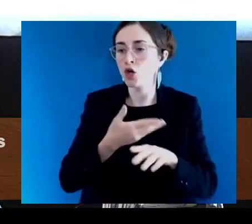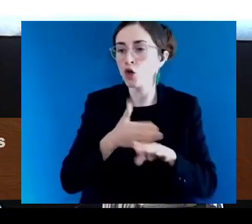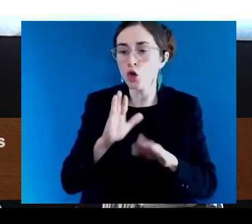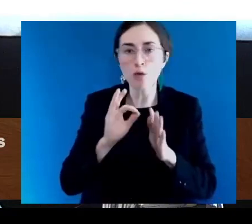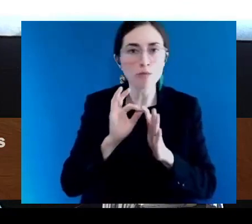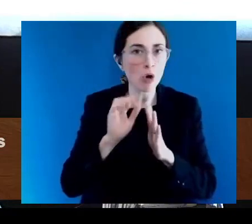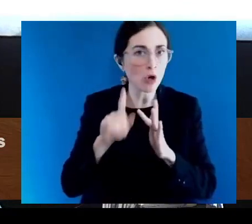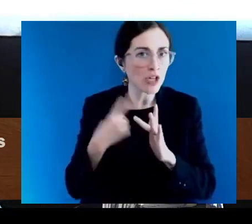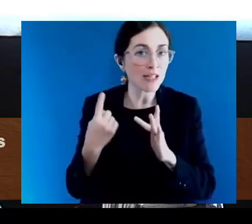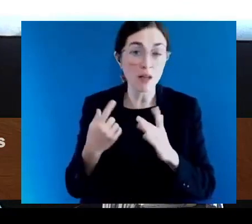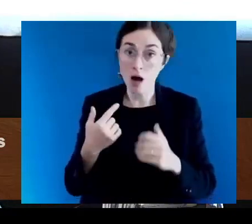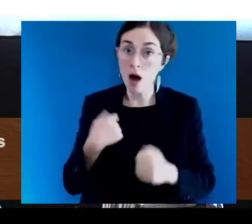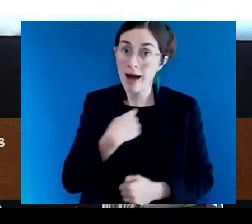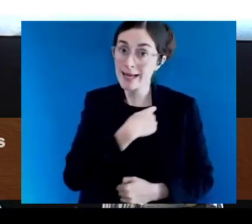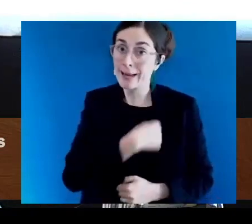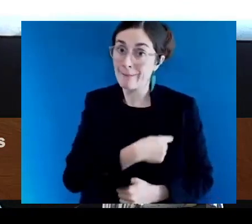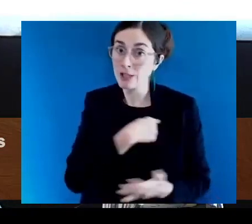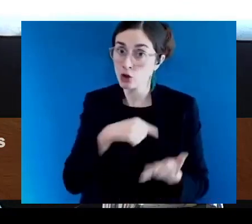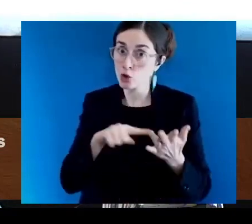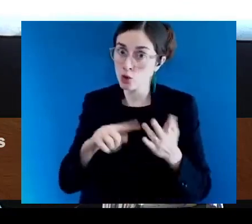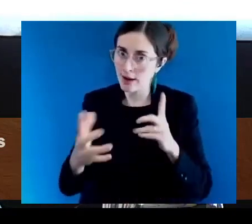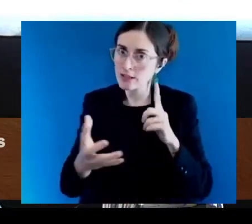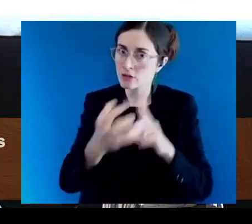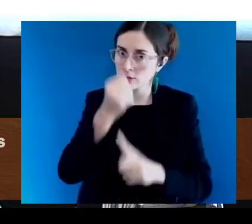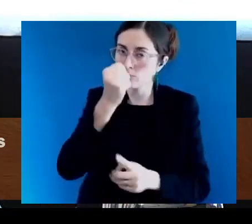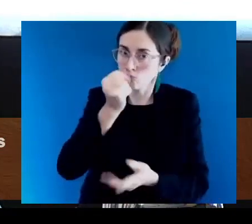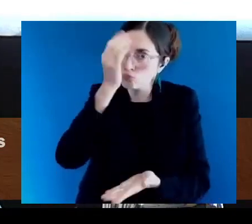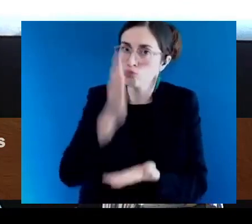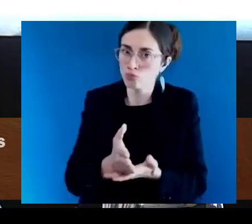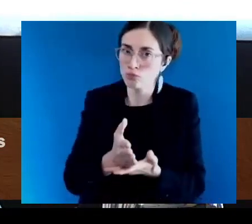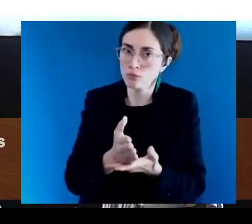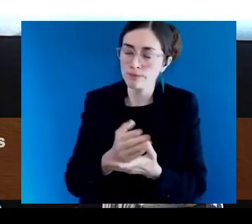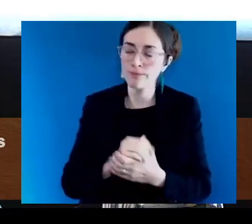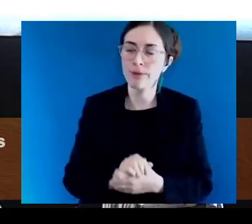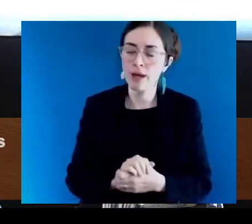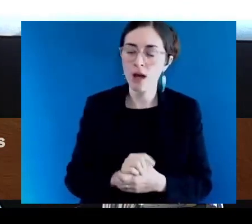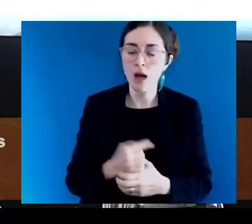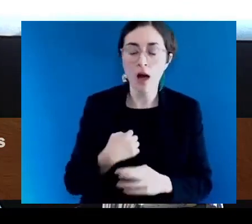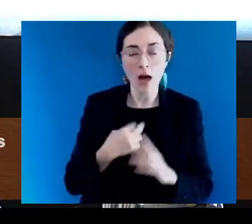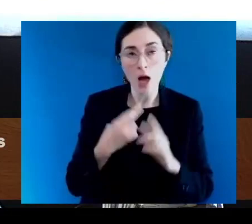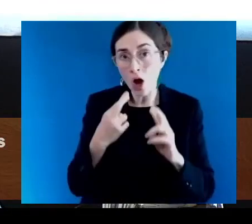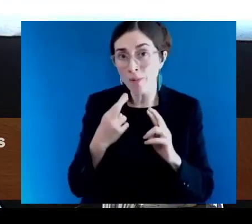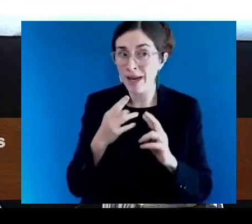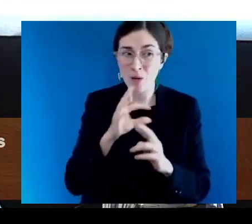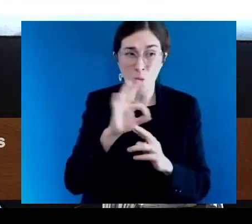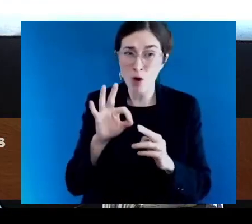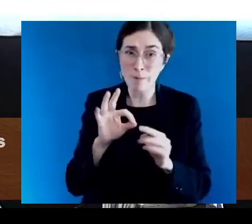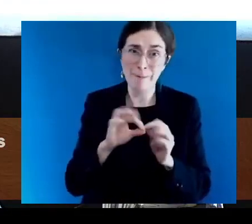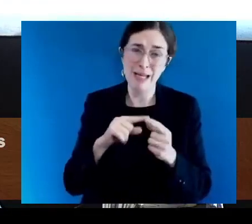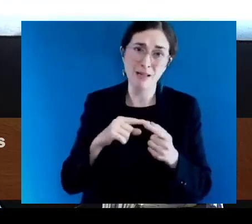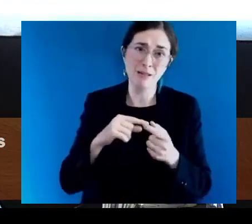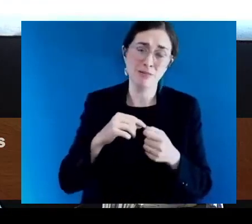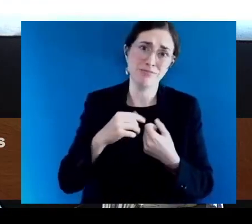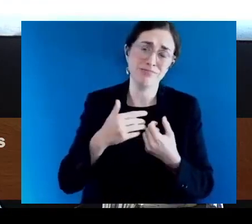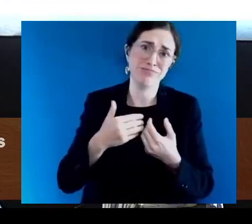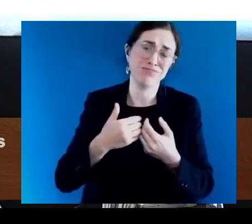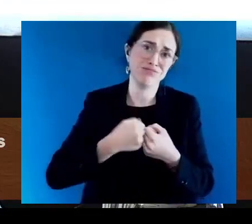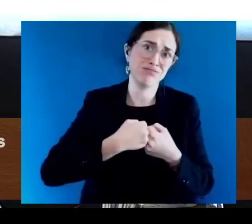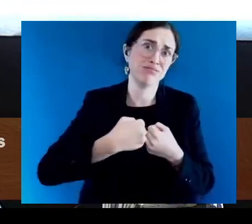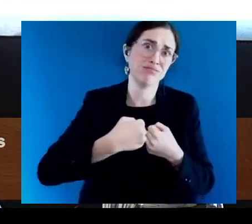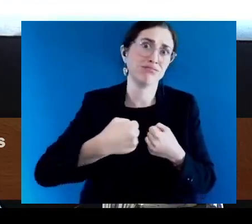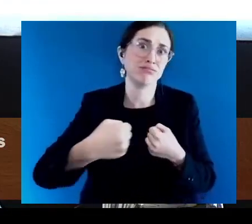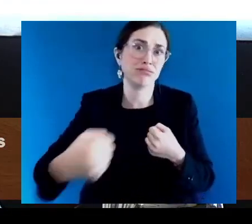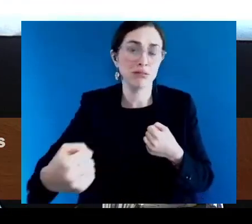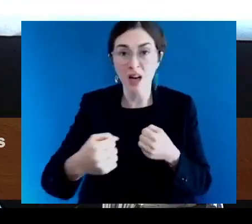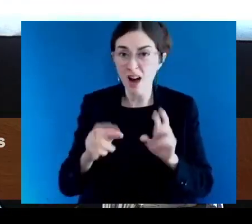and I'm committed to achieving that, and I'm hoping that it won't be too long before that becomes very